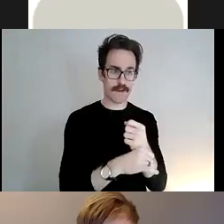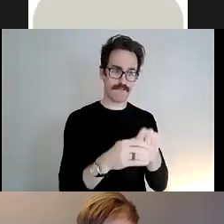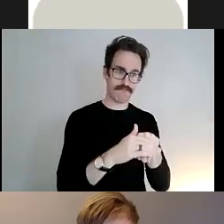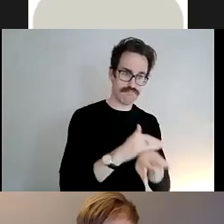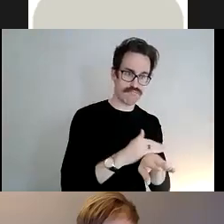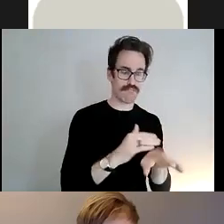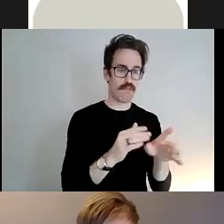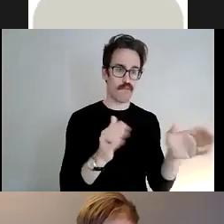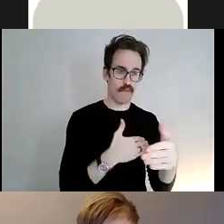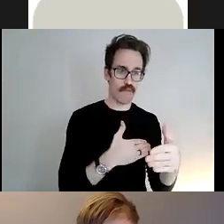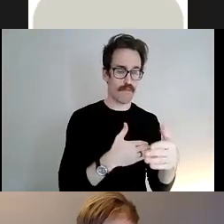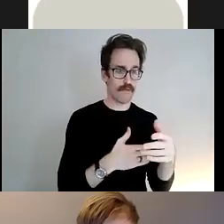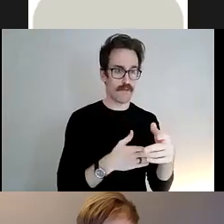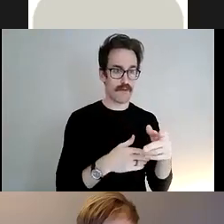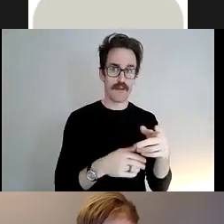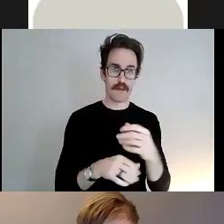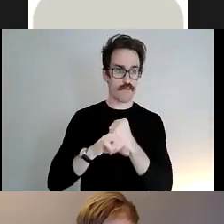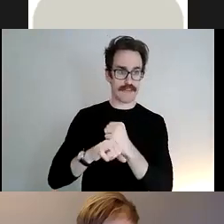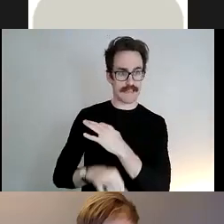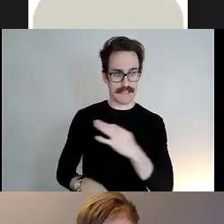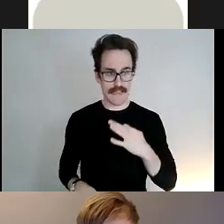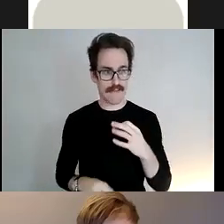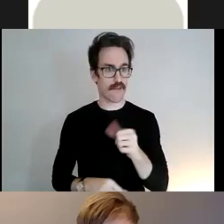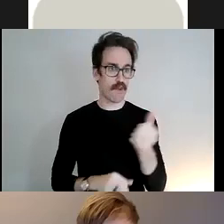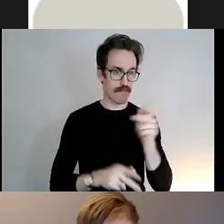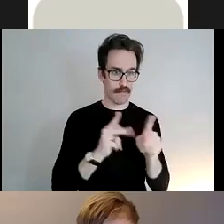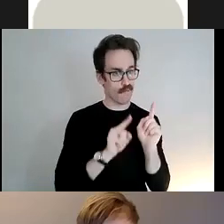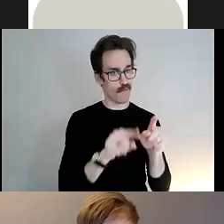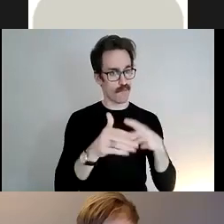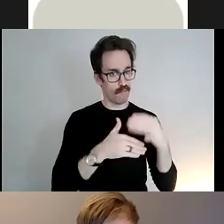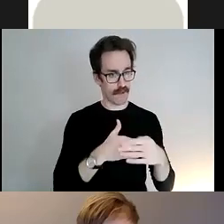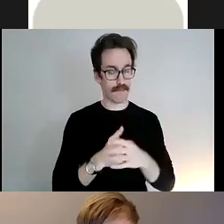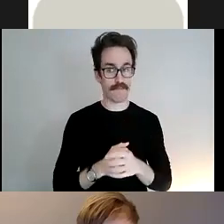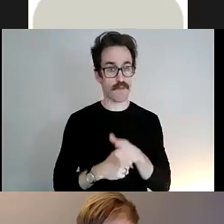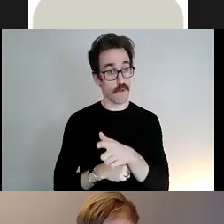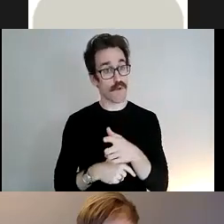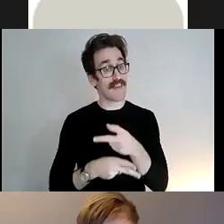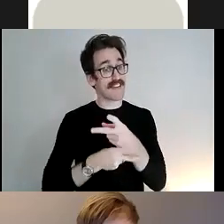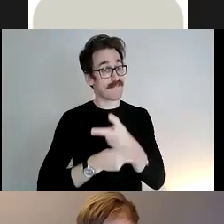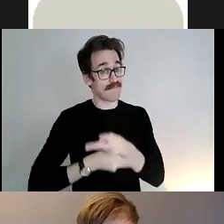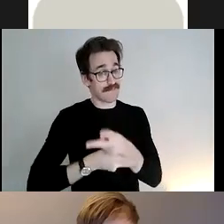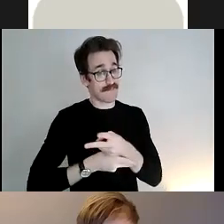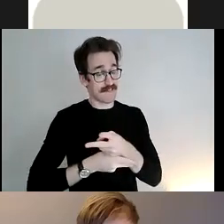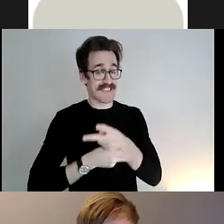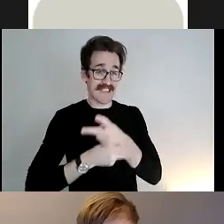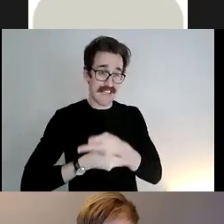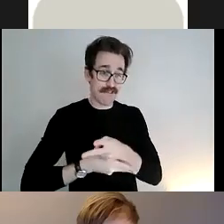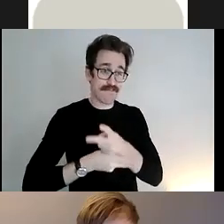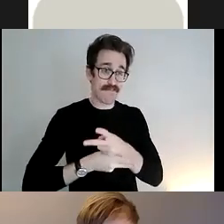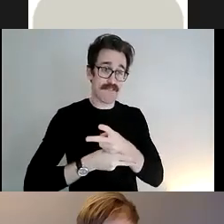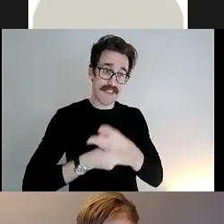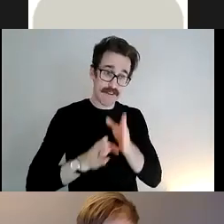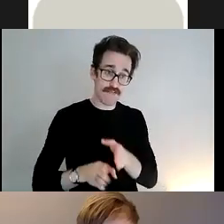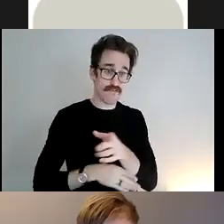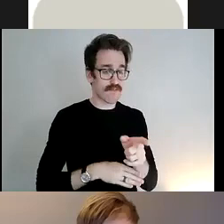other people attending the program. The caregivers weren't cooperating with the supports that the service providers felt were needed to keep this